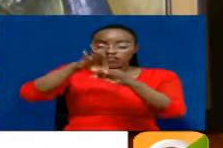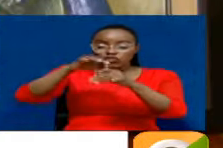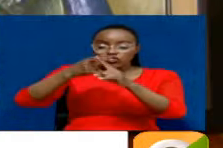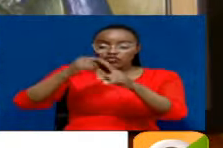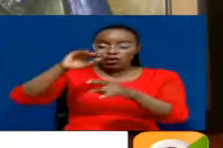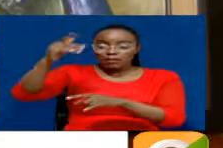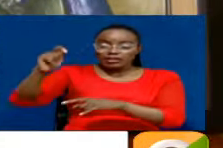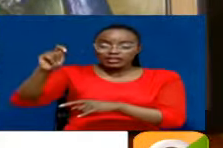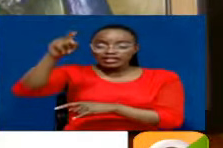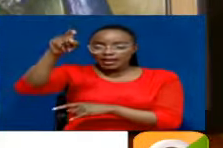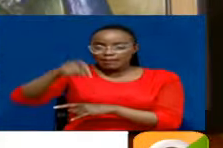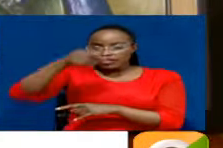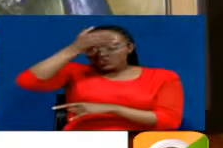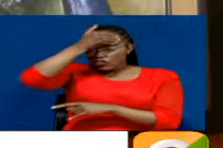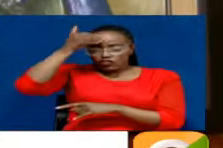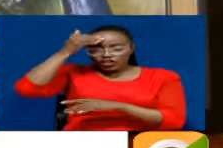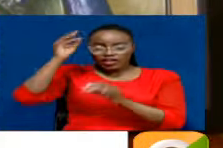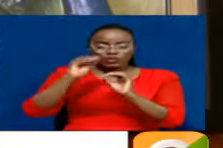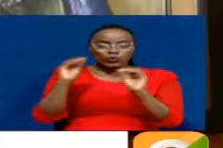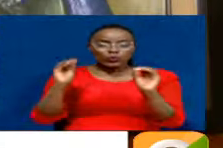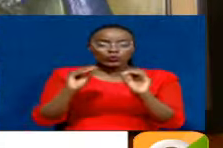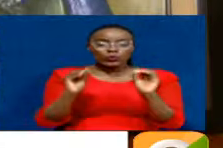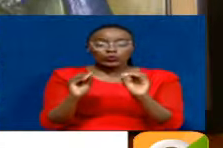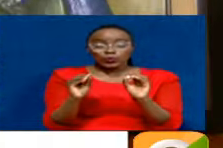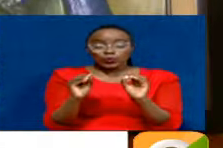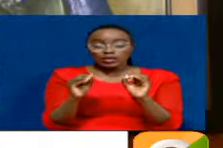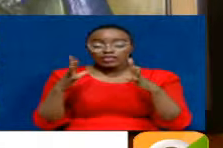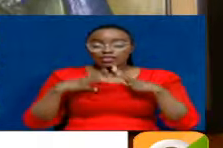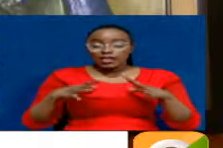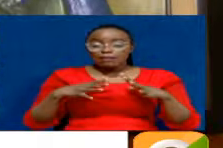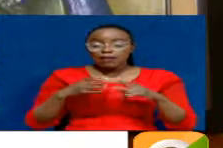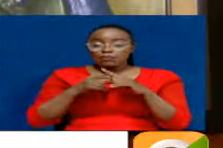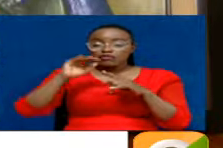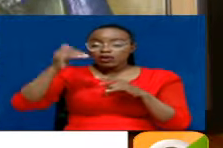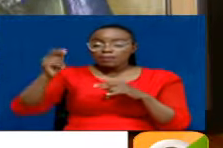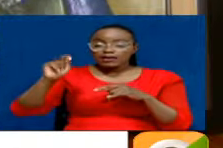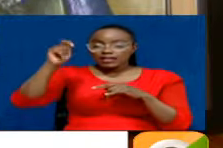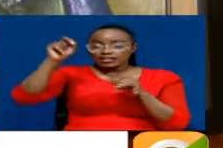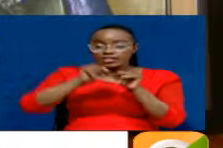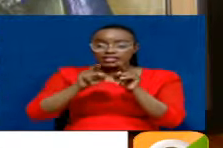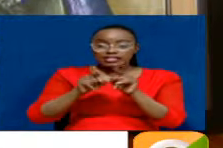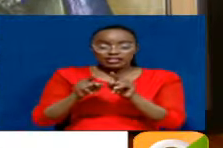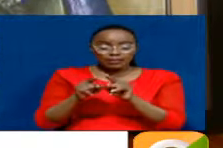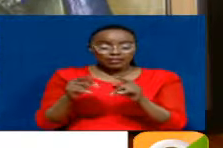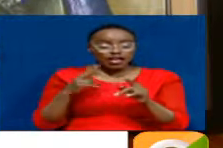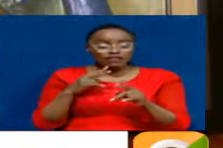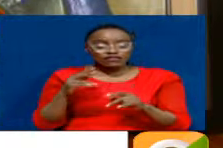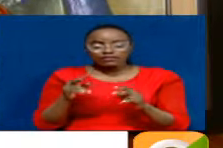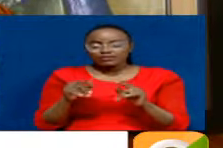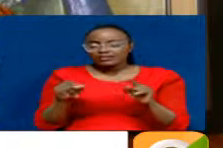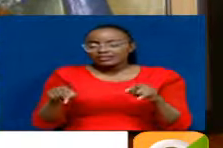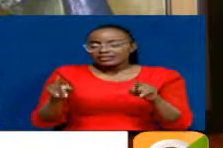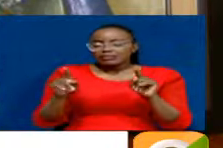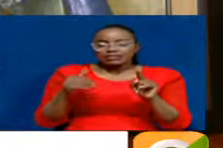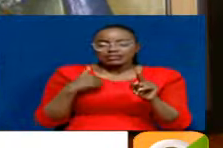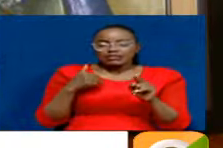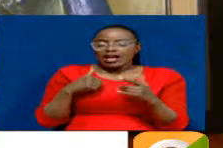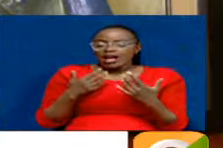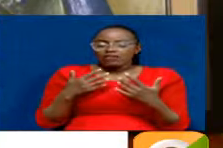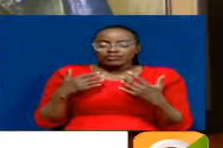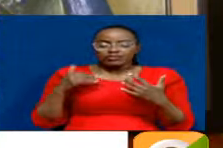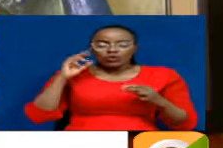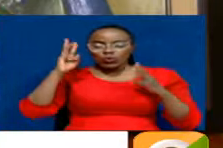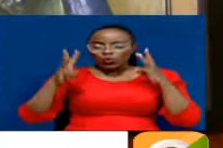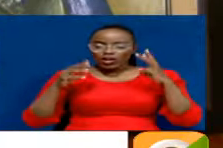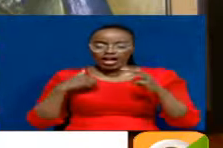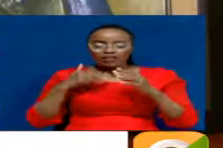Kenya, we must not forget, Wahiga, that the people of Mount Kenya are restless. I know